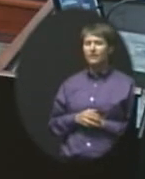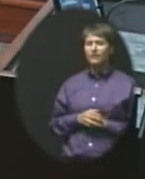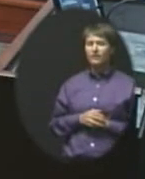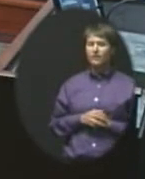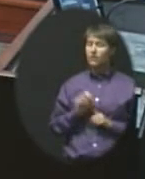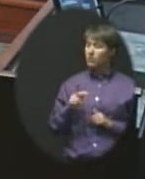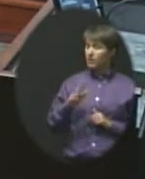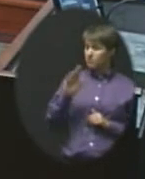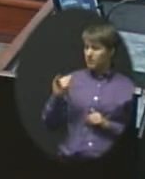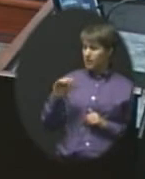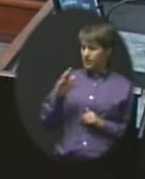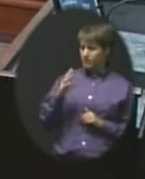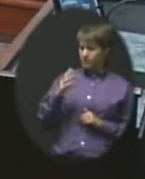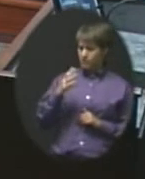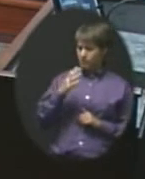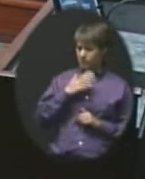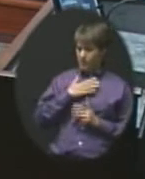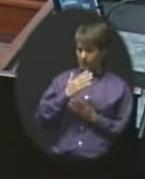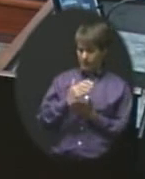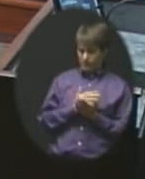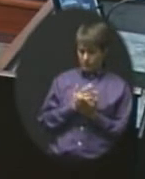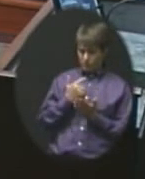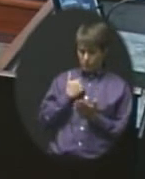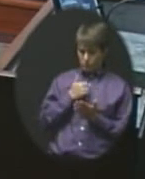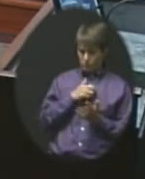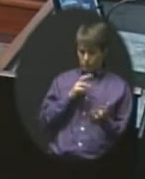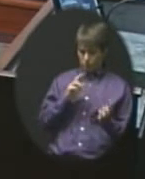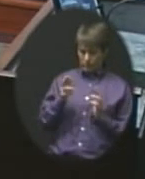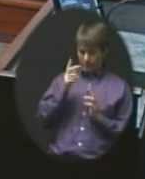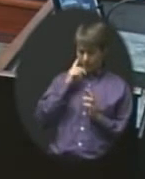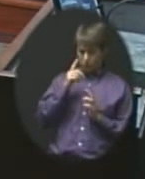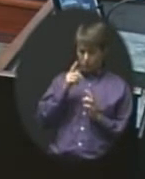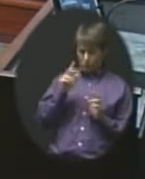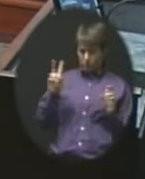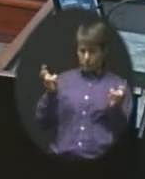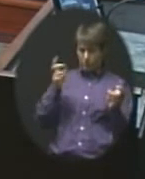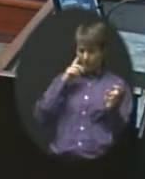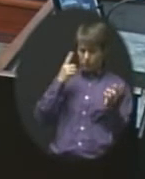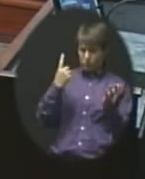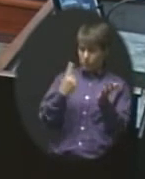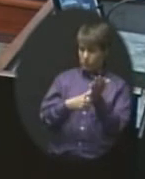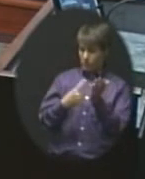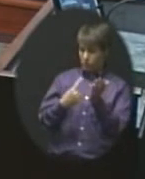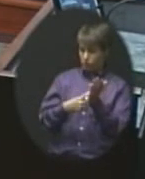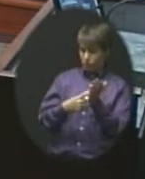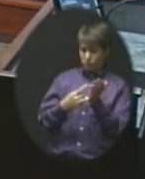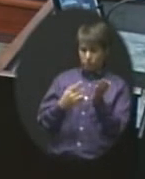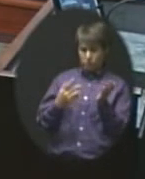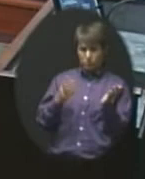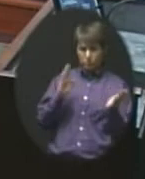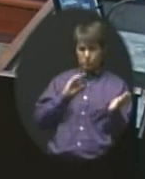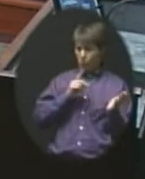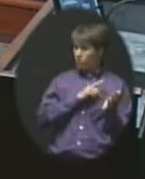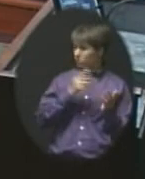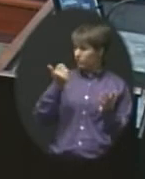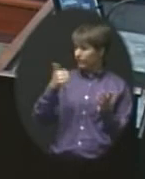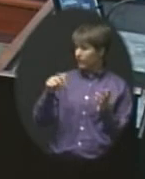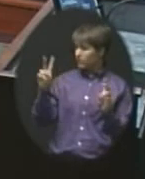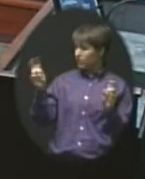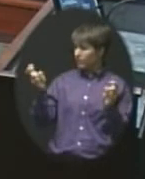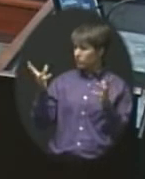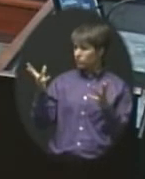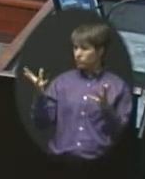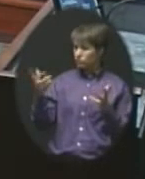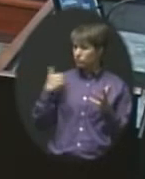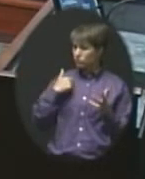Then by my list, we are ready for topics for discussion. Board members, do we have topics that